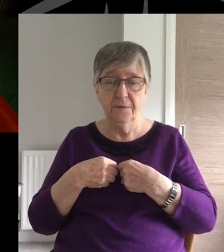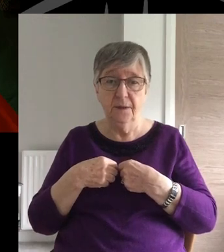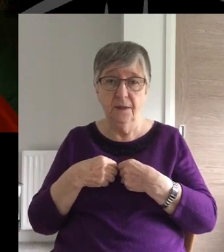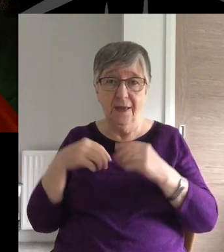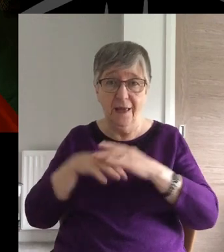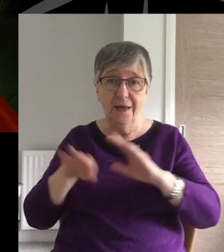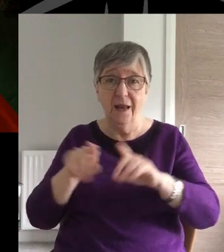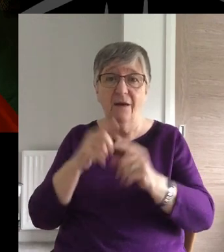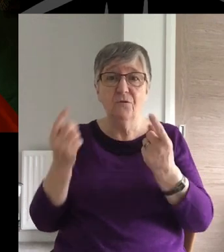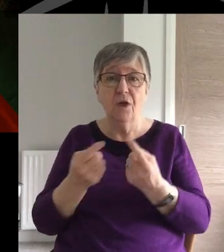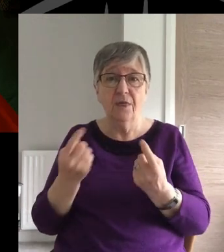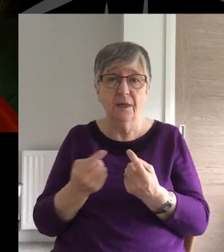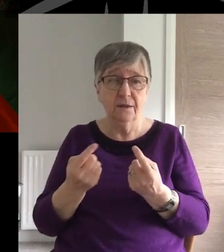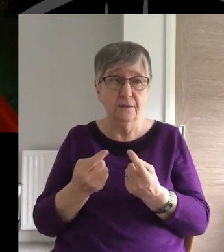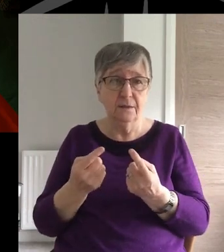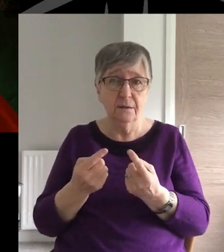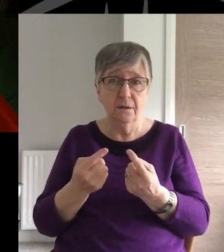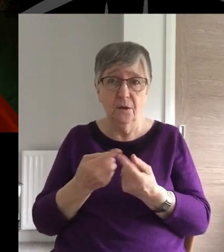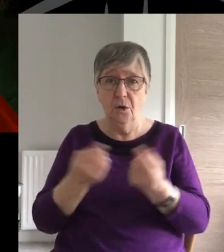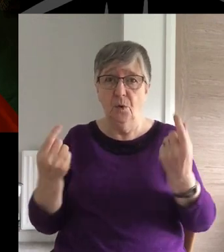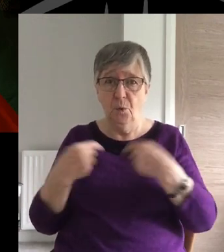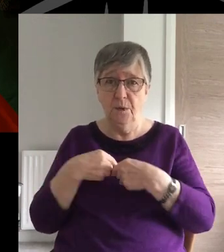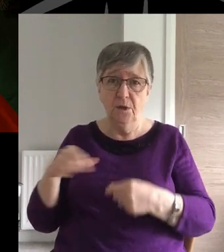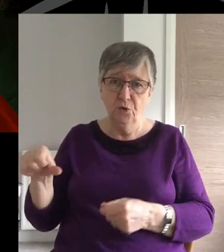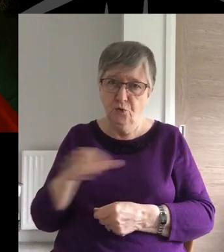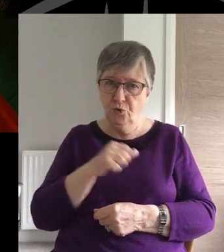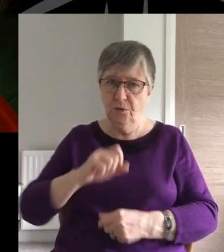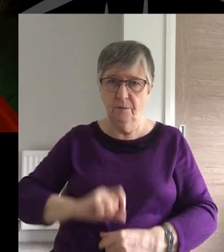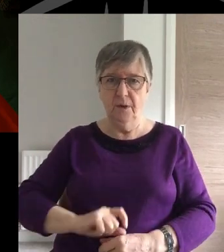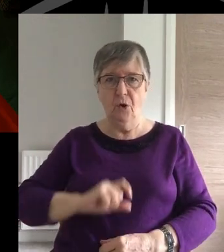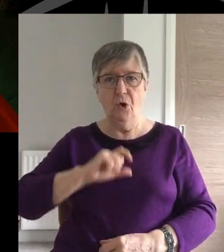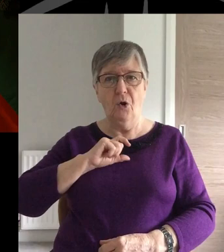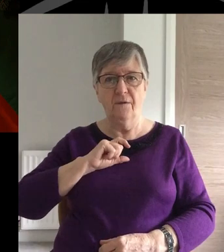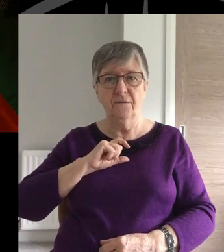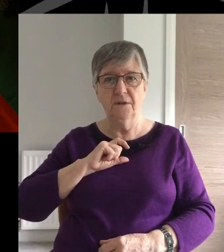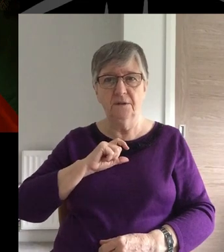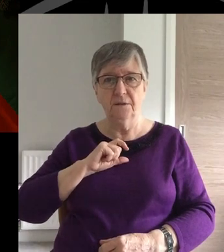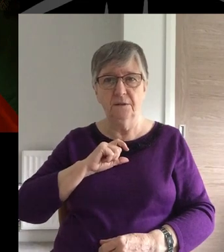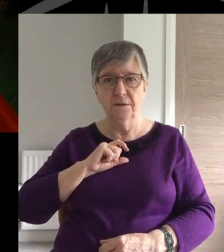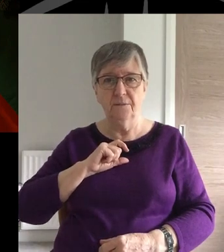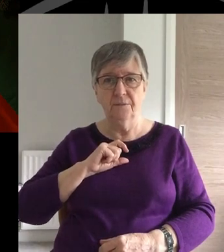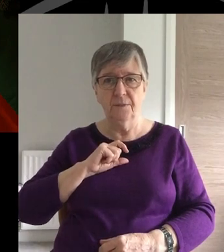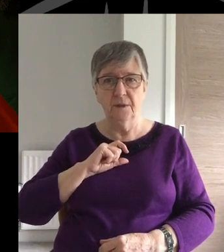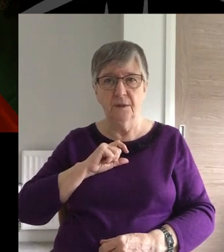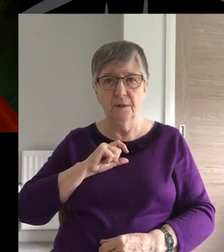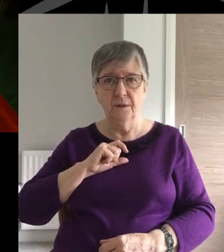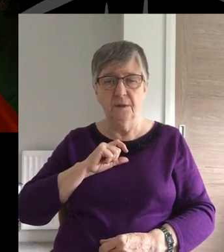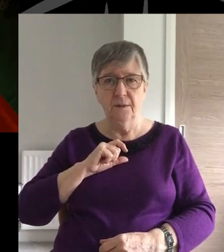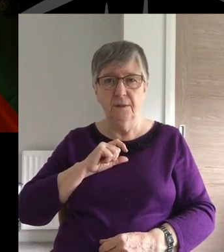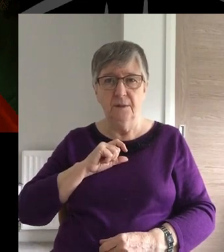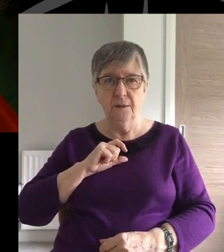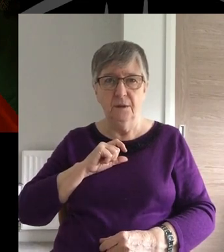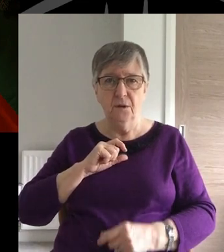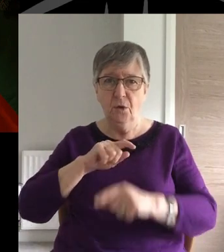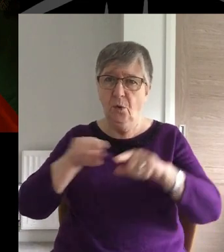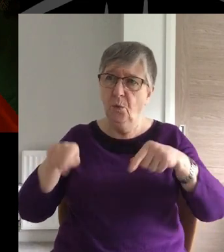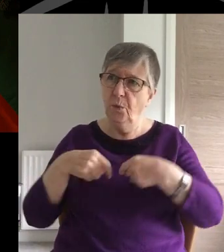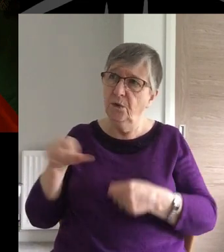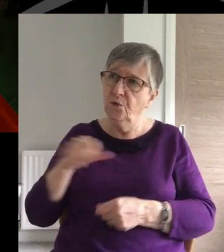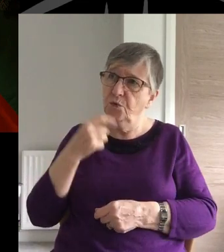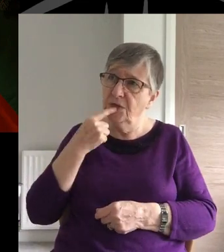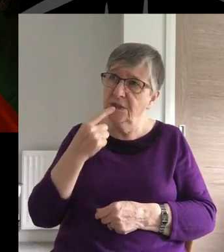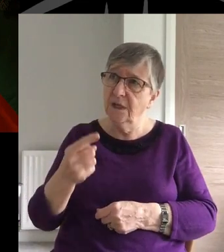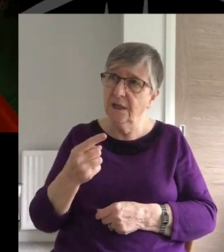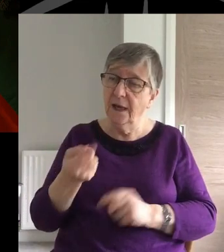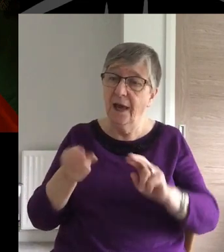And all of that should give us every confidence we need, every entitlement to say that